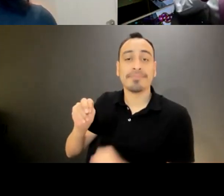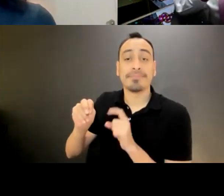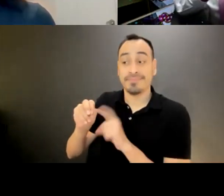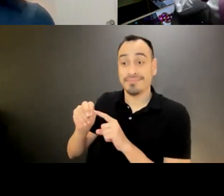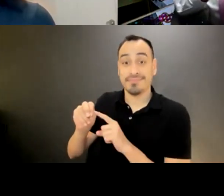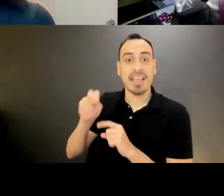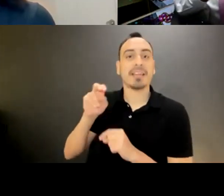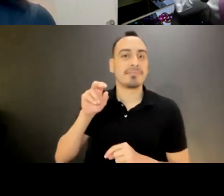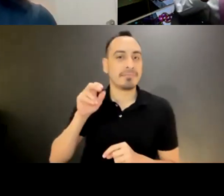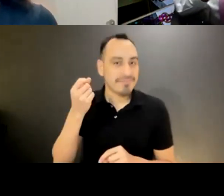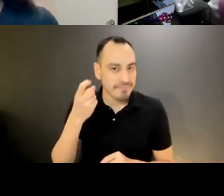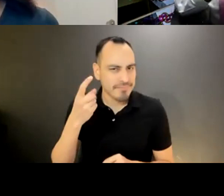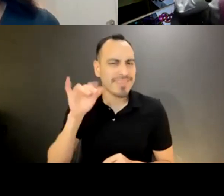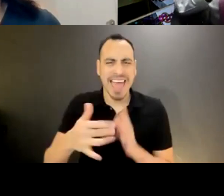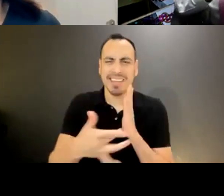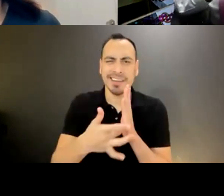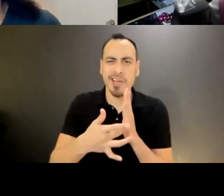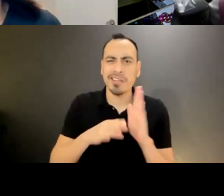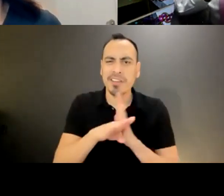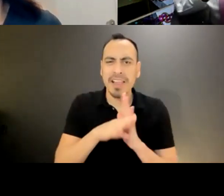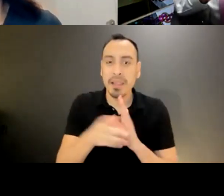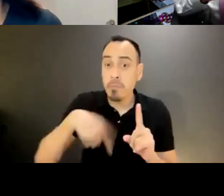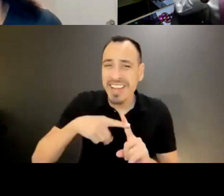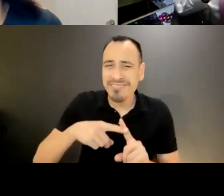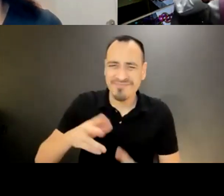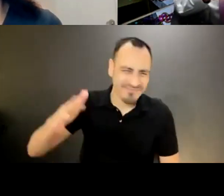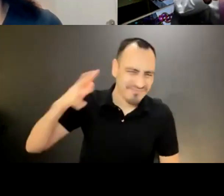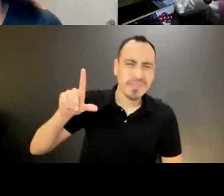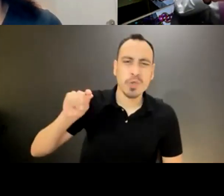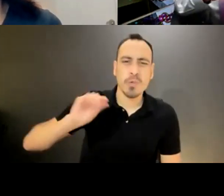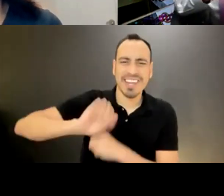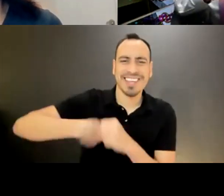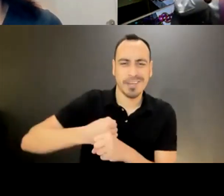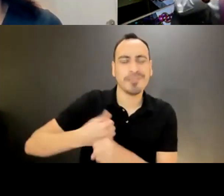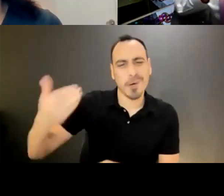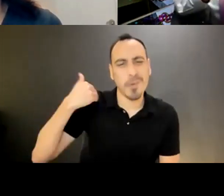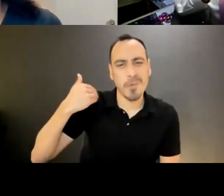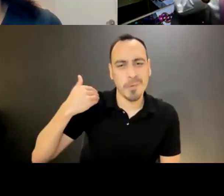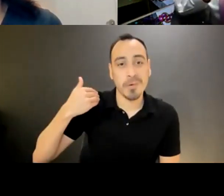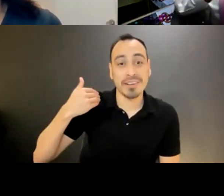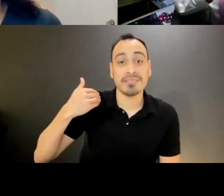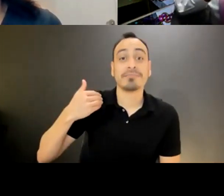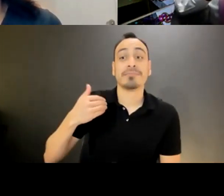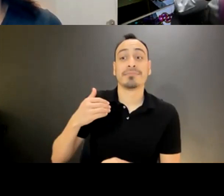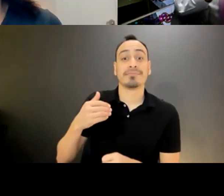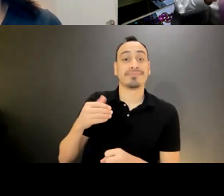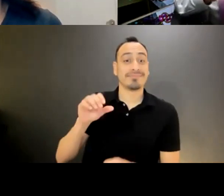was developed about 20 years ago when COVID's predecessor virus called